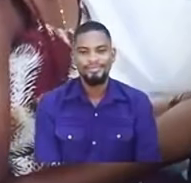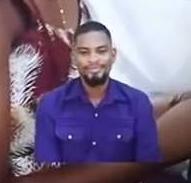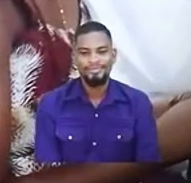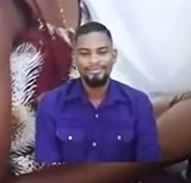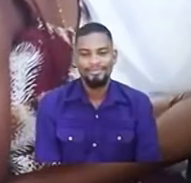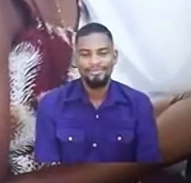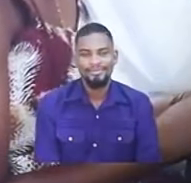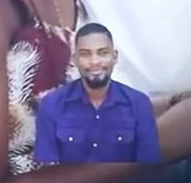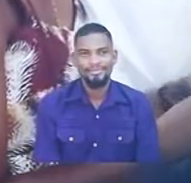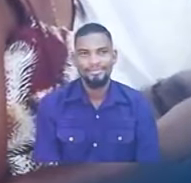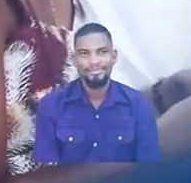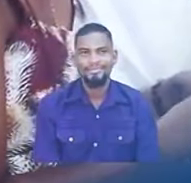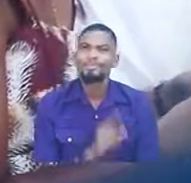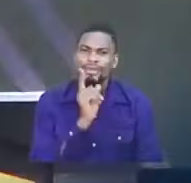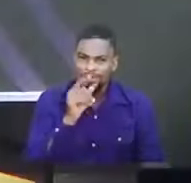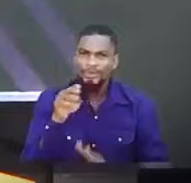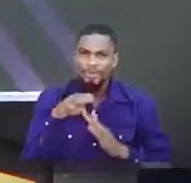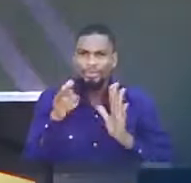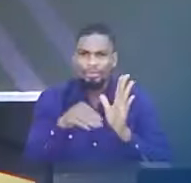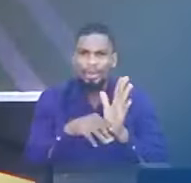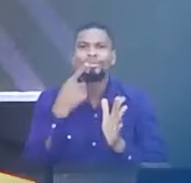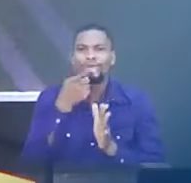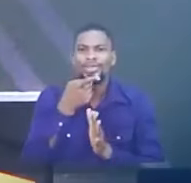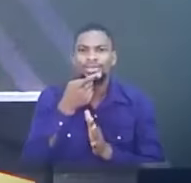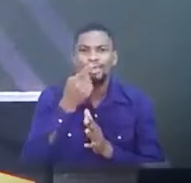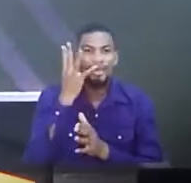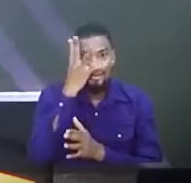handsome, then you are handsome.